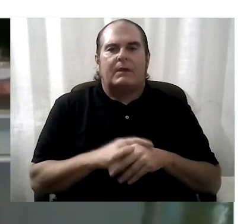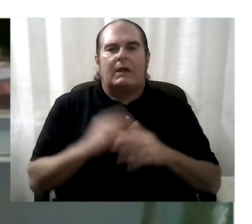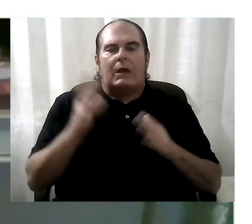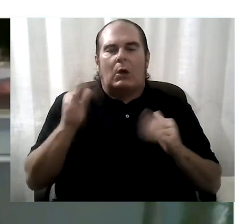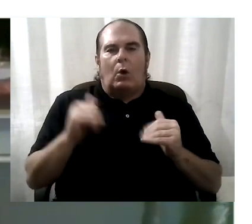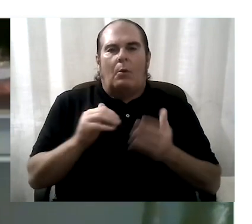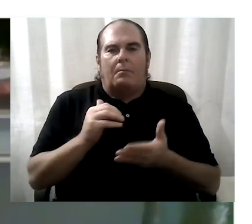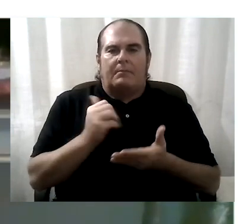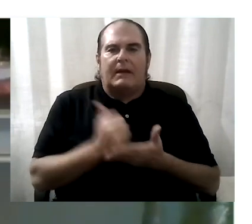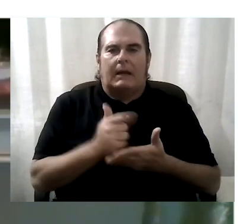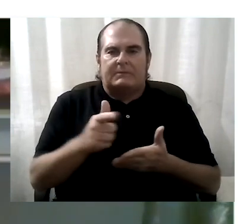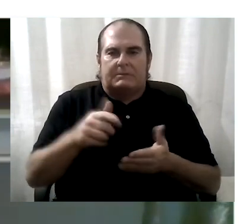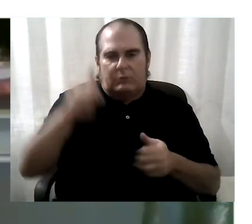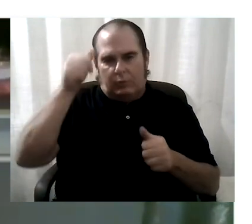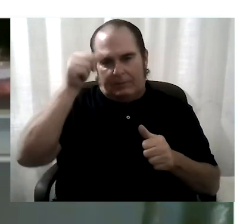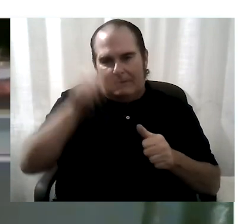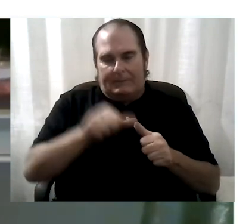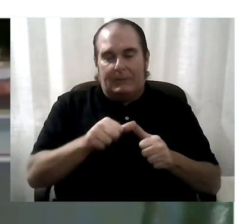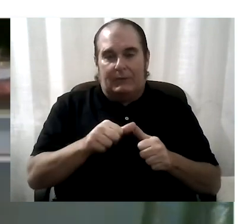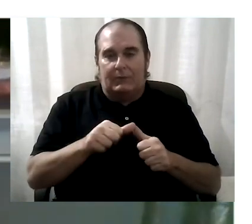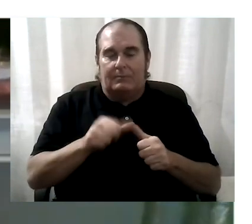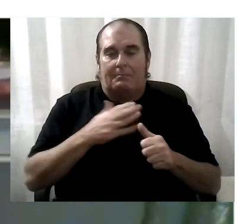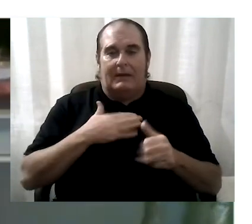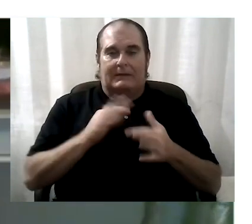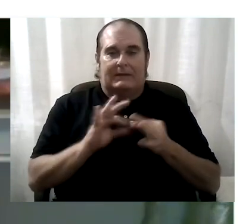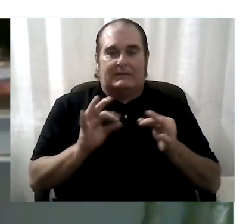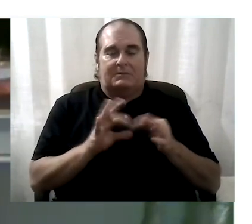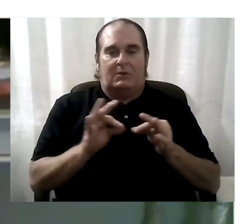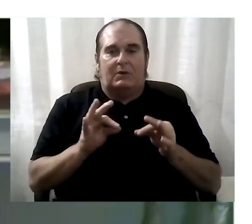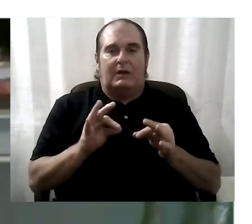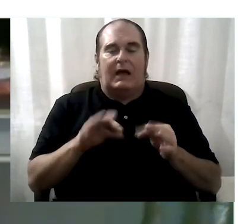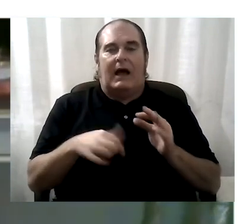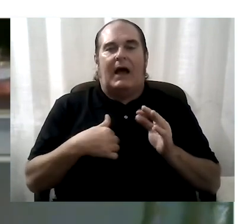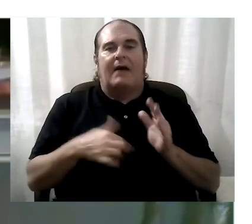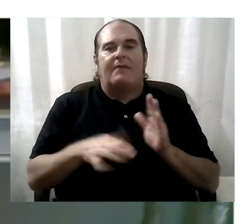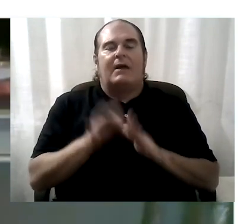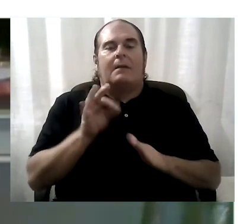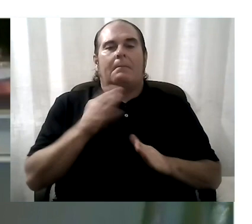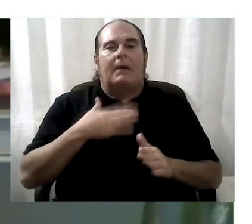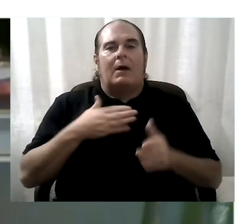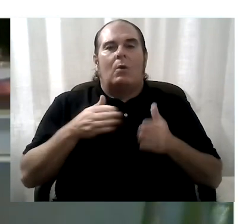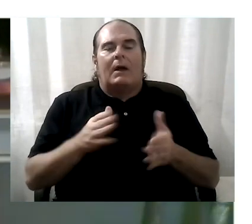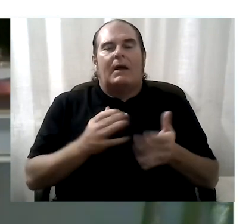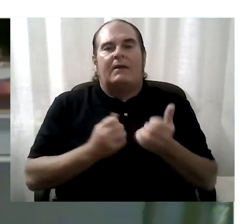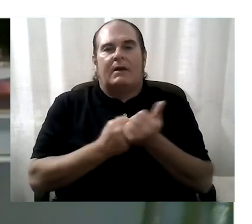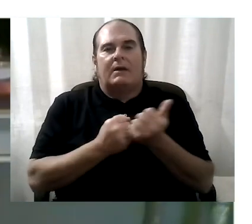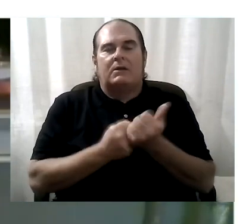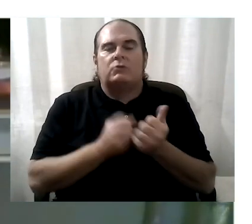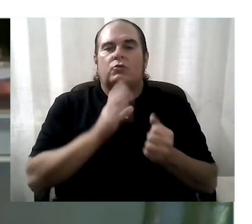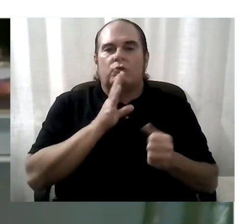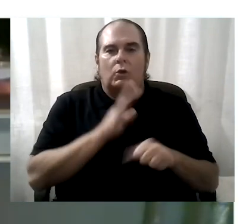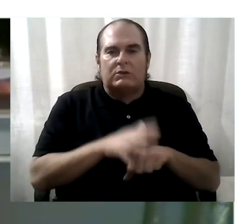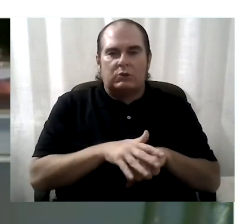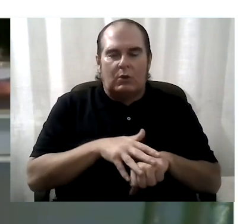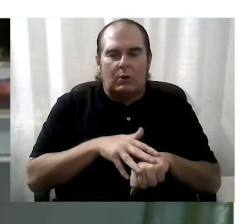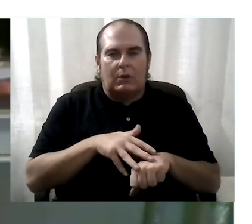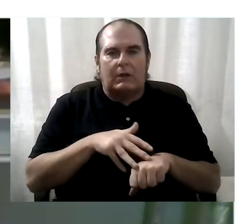my way of advocating is to speak slowly, emphasize